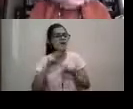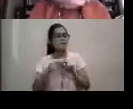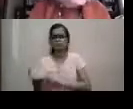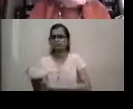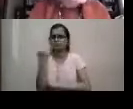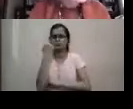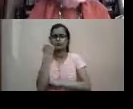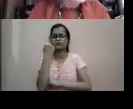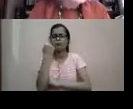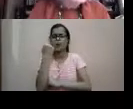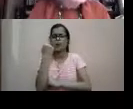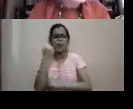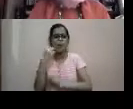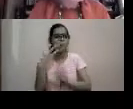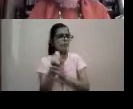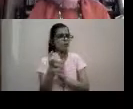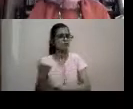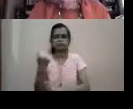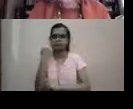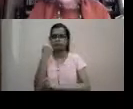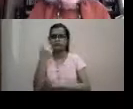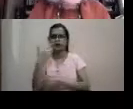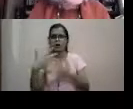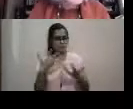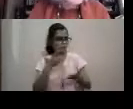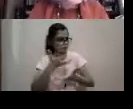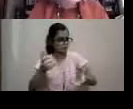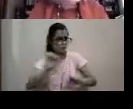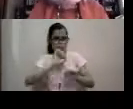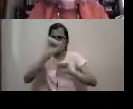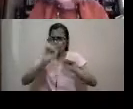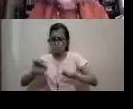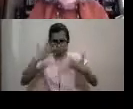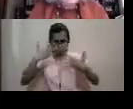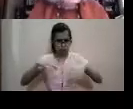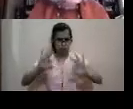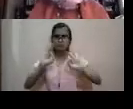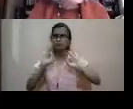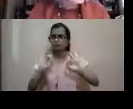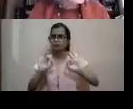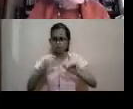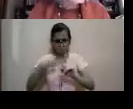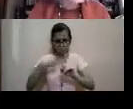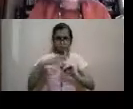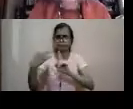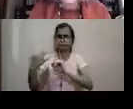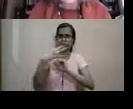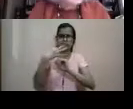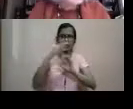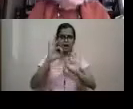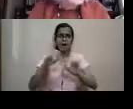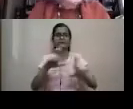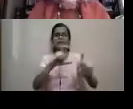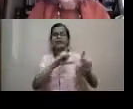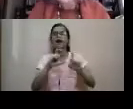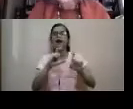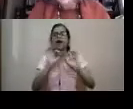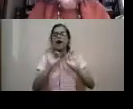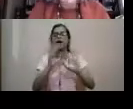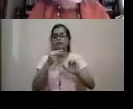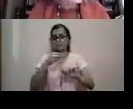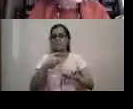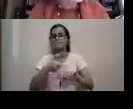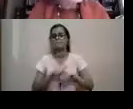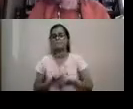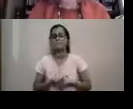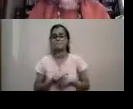sense that a thing's or a person's well-being must be positively affected by our actions if our